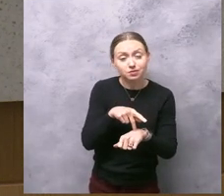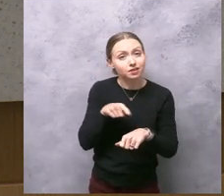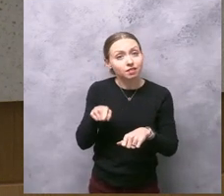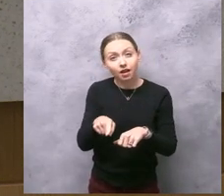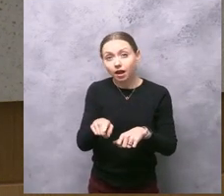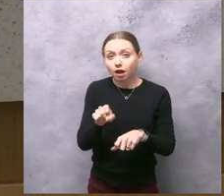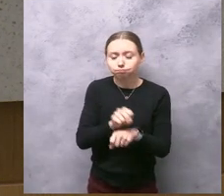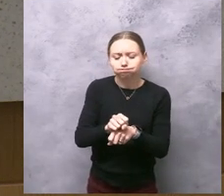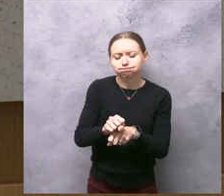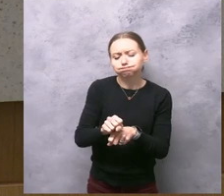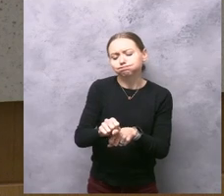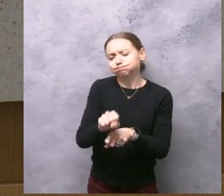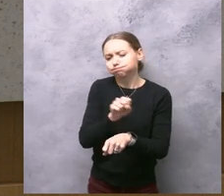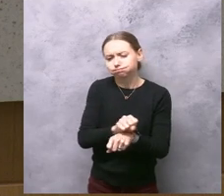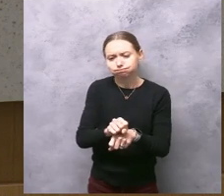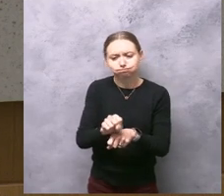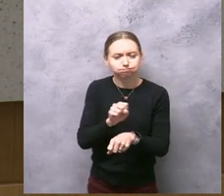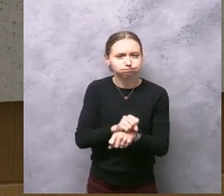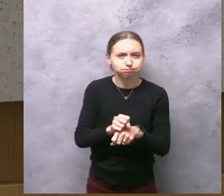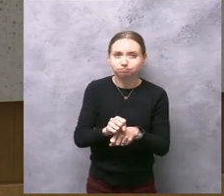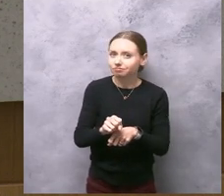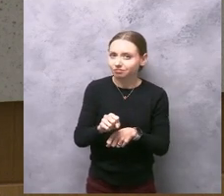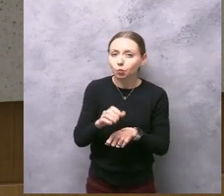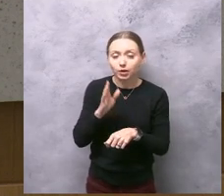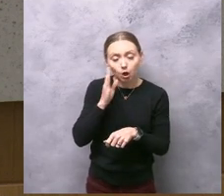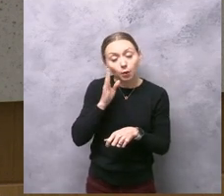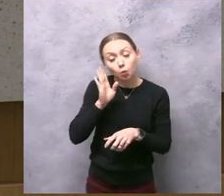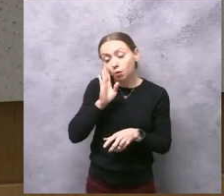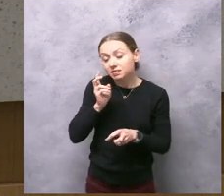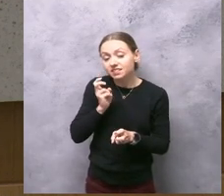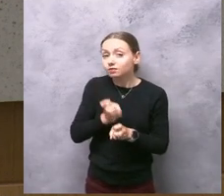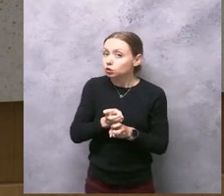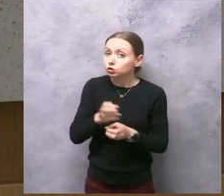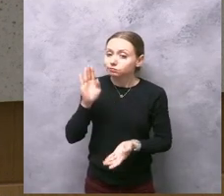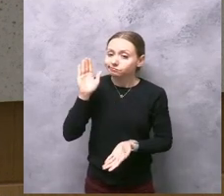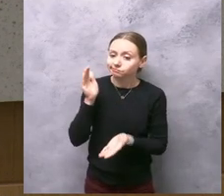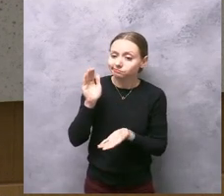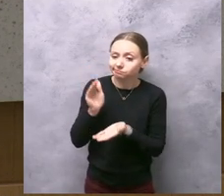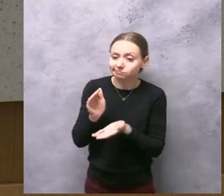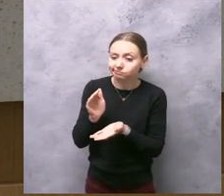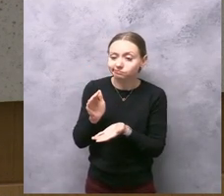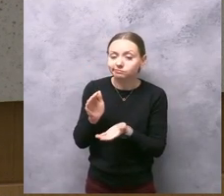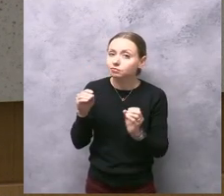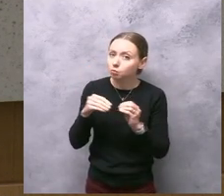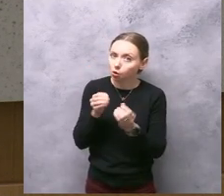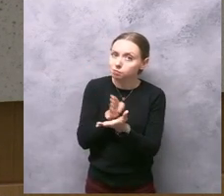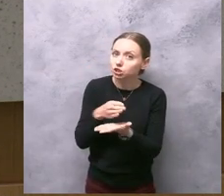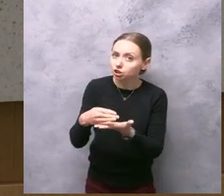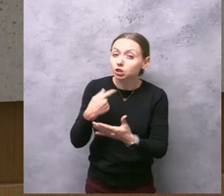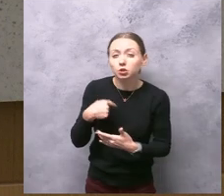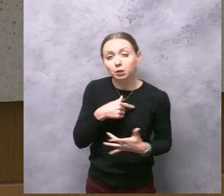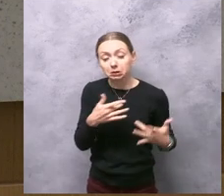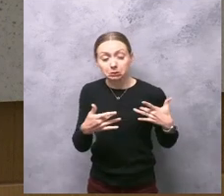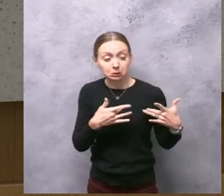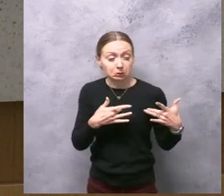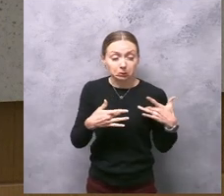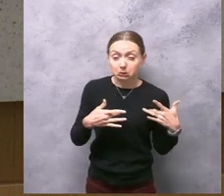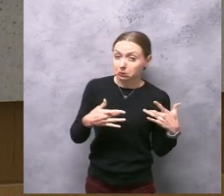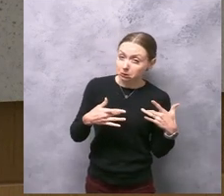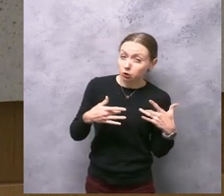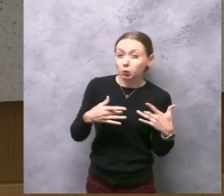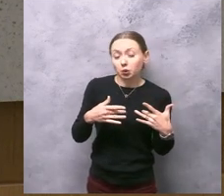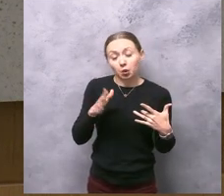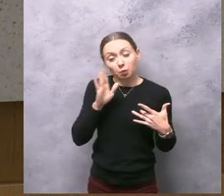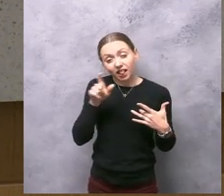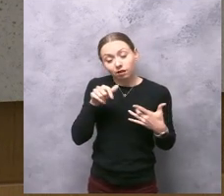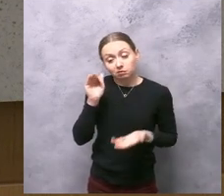so we know that's going to be difficult to get there. And so we're worried that it's going to go deeper than we had hoped. We're